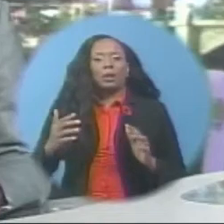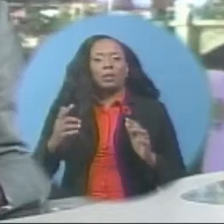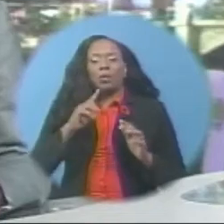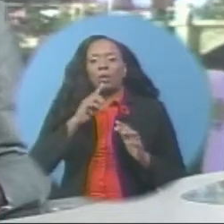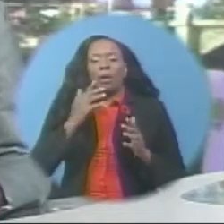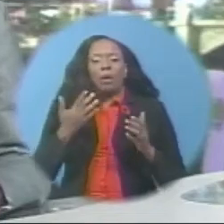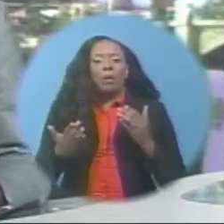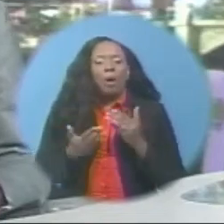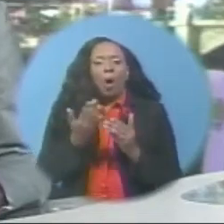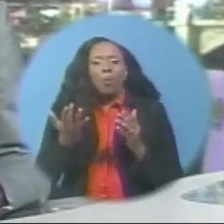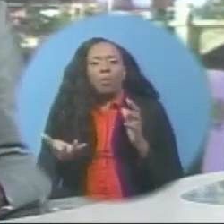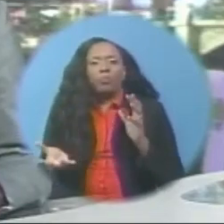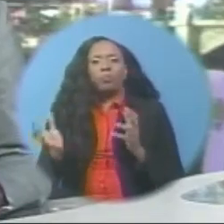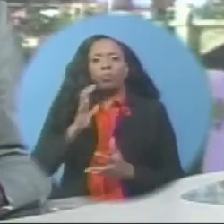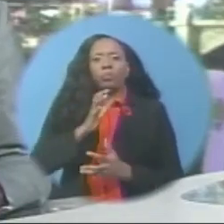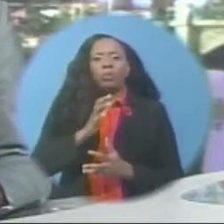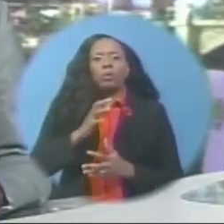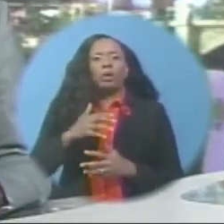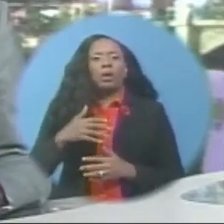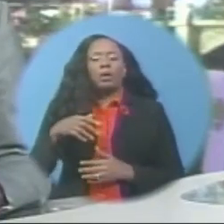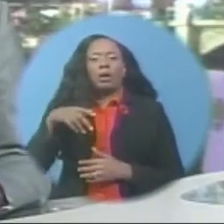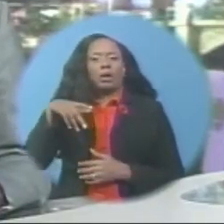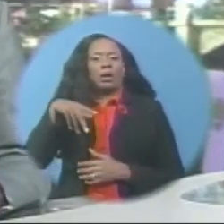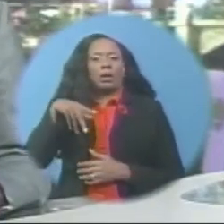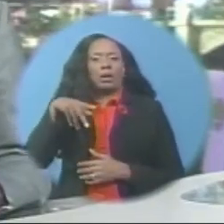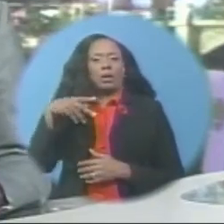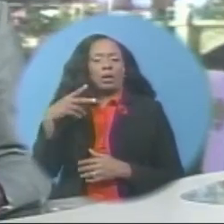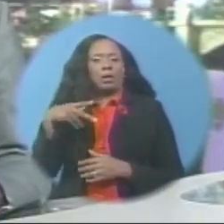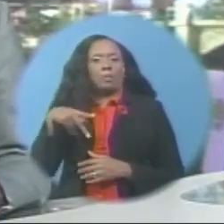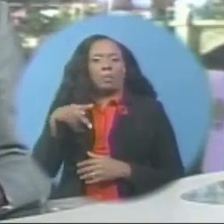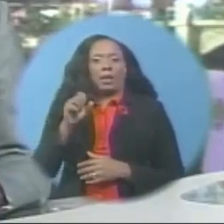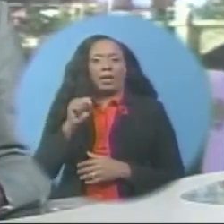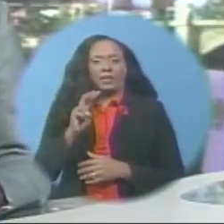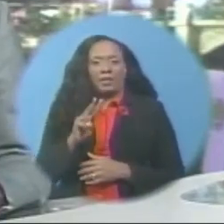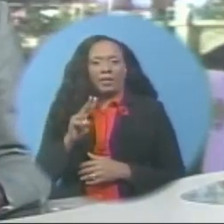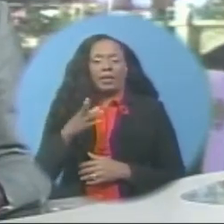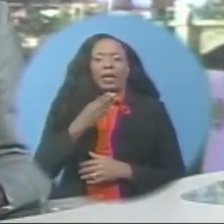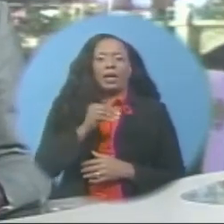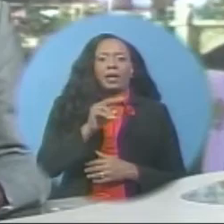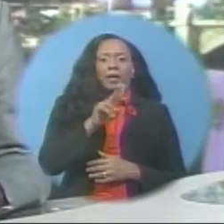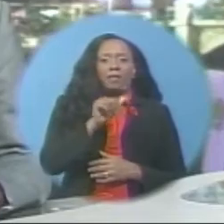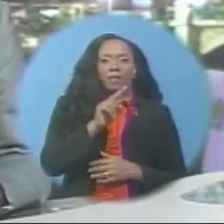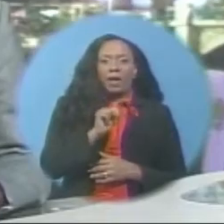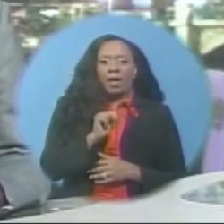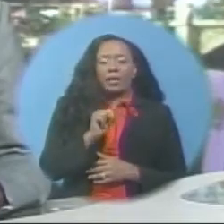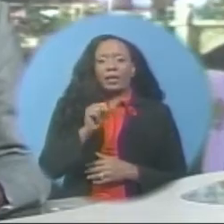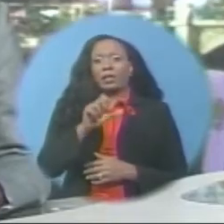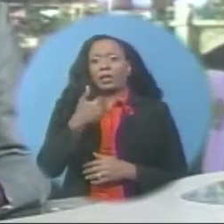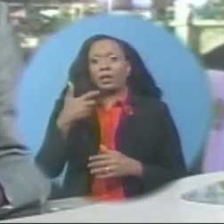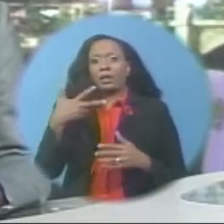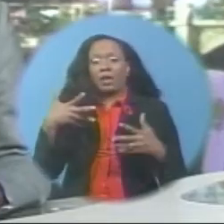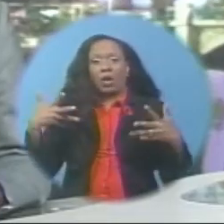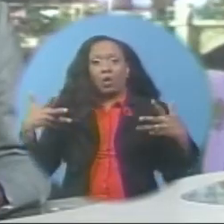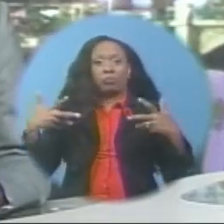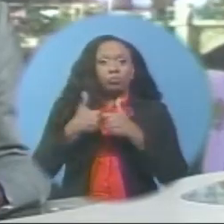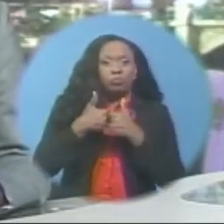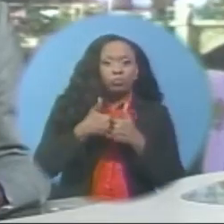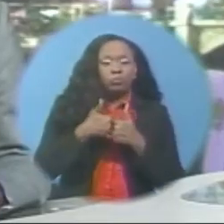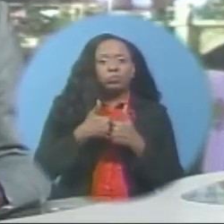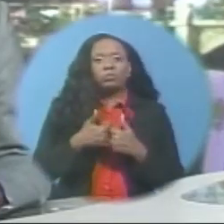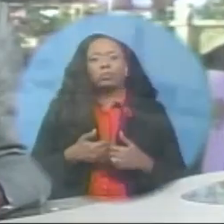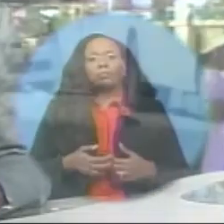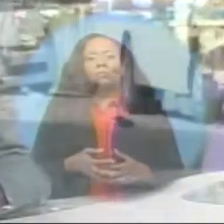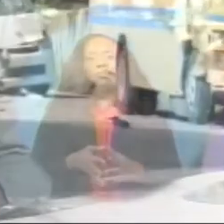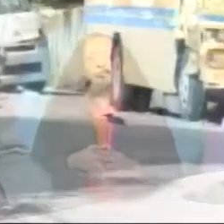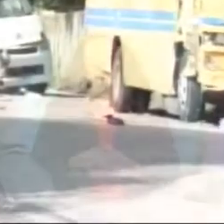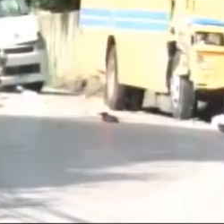James section of Highway 1 after a public service vehicle, a white Toyota van, and a gray Swift collided. It